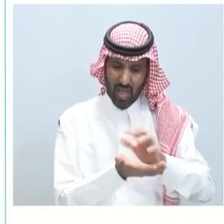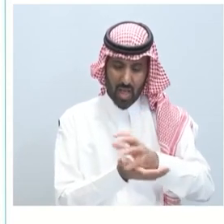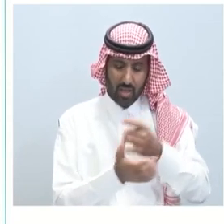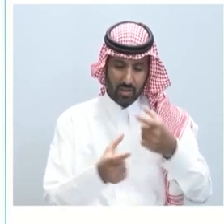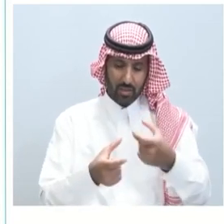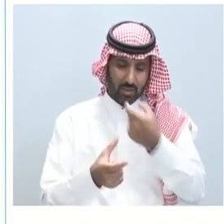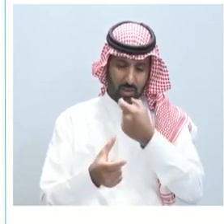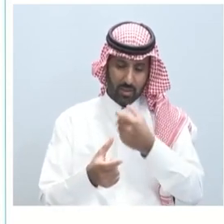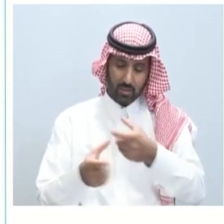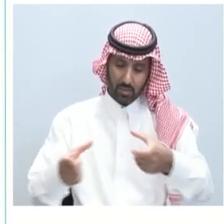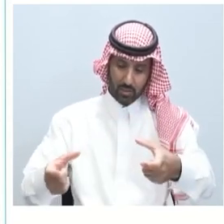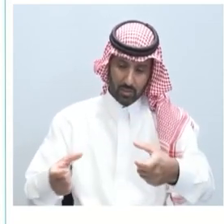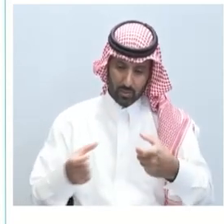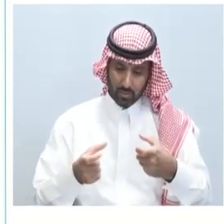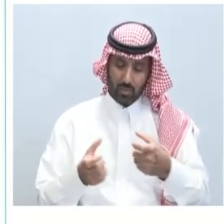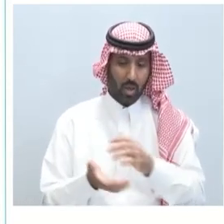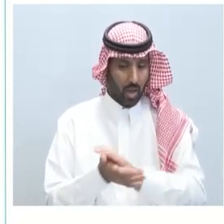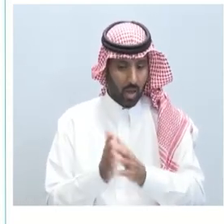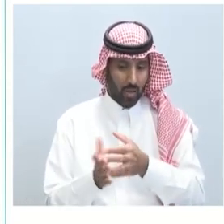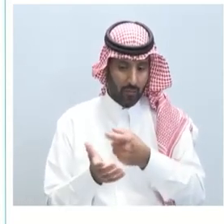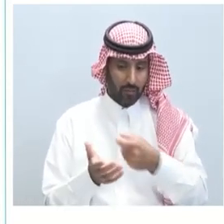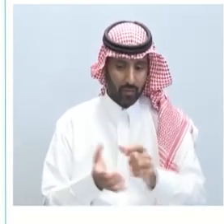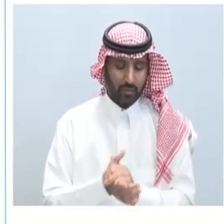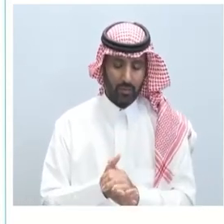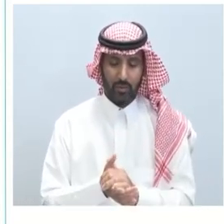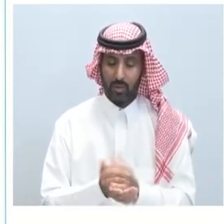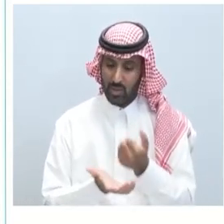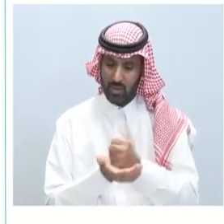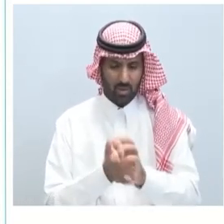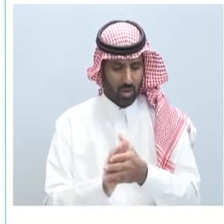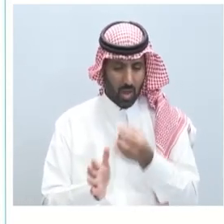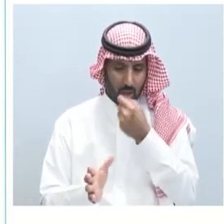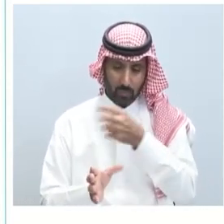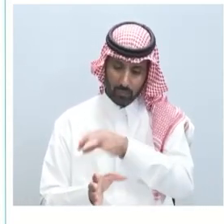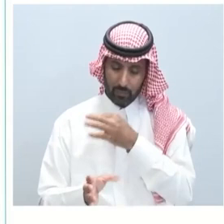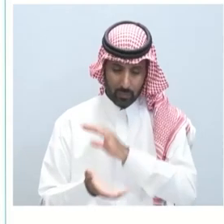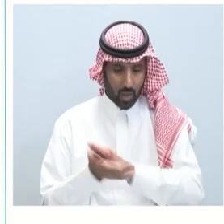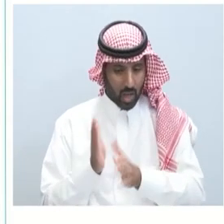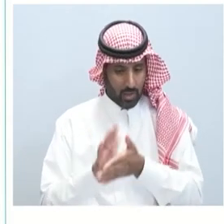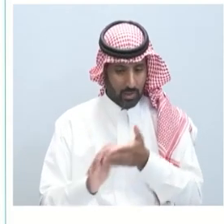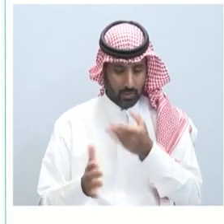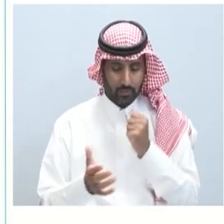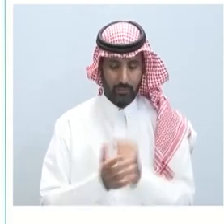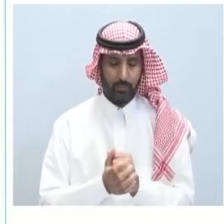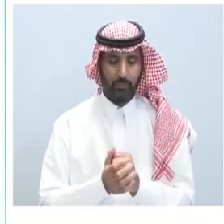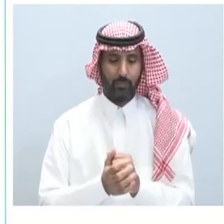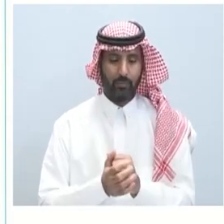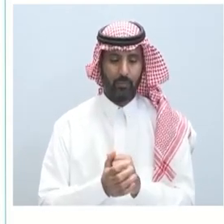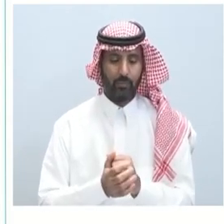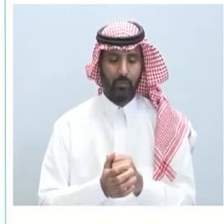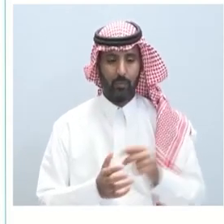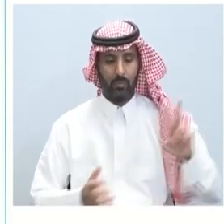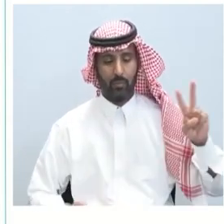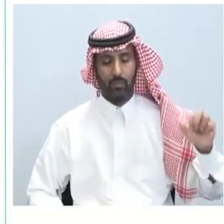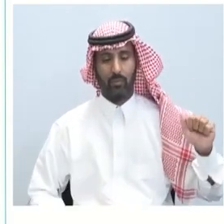mother's cookies always vanish. Vanish means that people come and eat them. They don't vanish, the literal